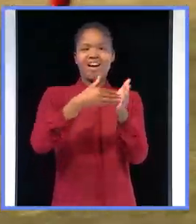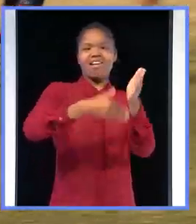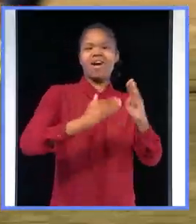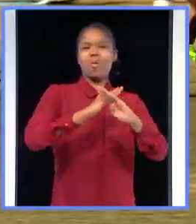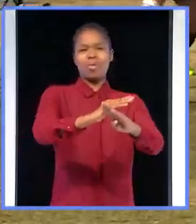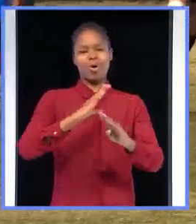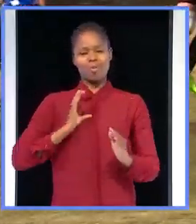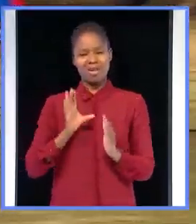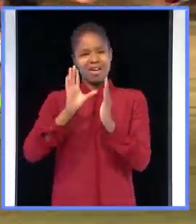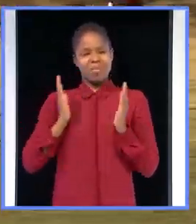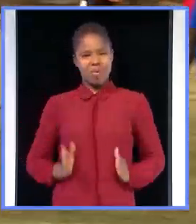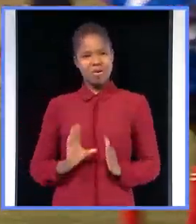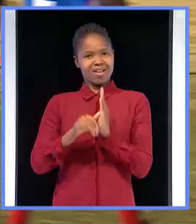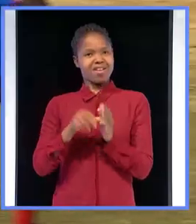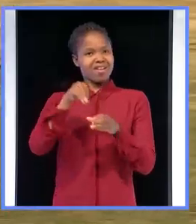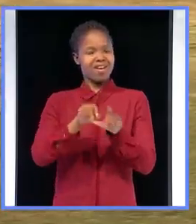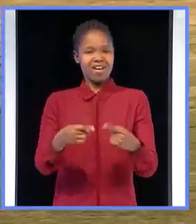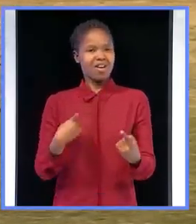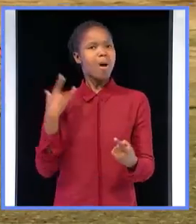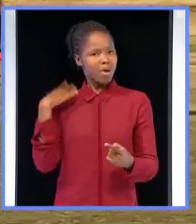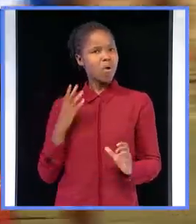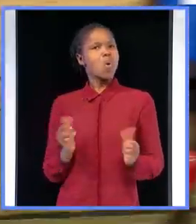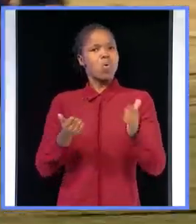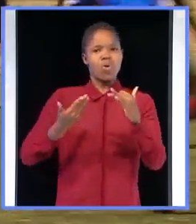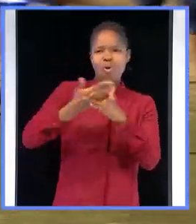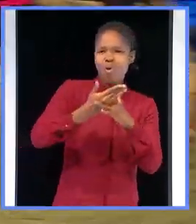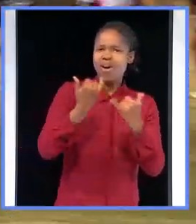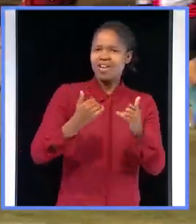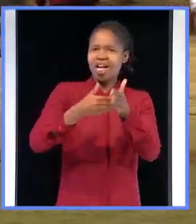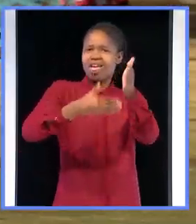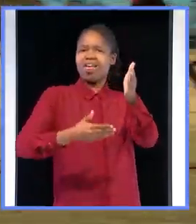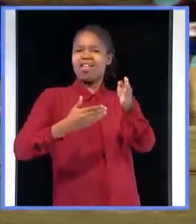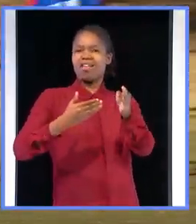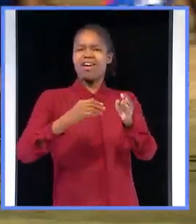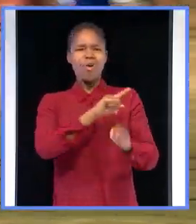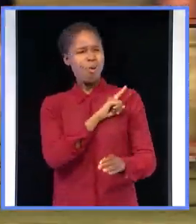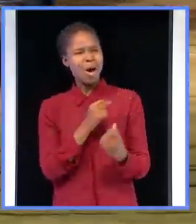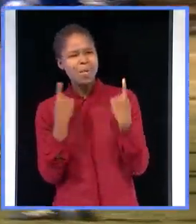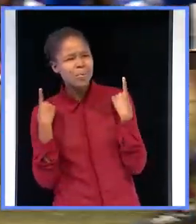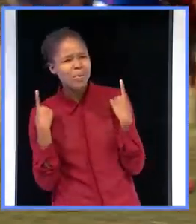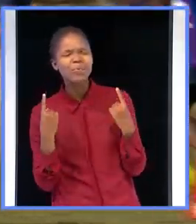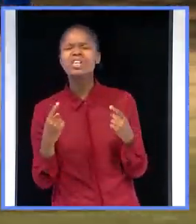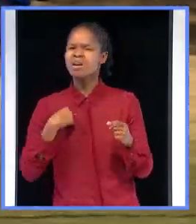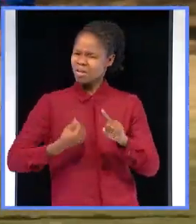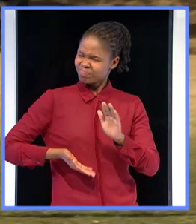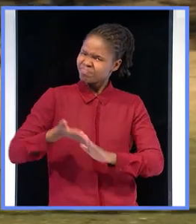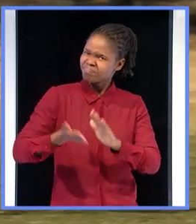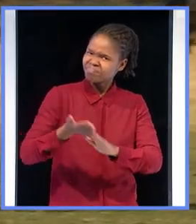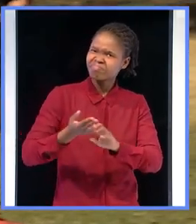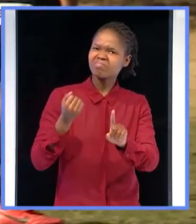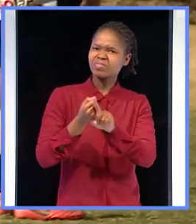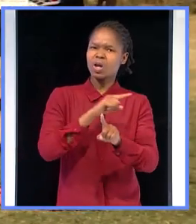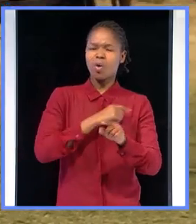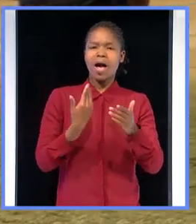They feel like they are putting me, listen, you have one leg, you can't play. They want to stop me from playing. But at the end is, if you kick somebody, you get